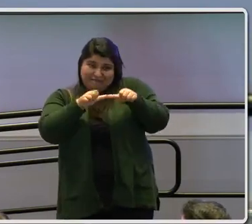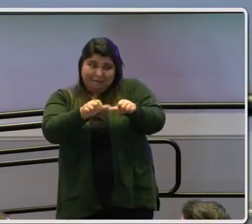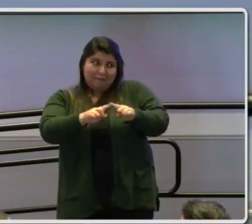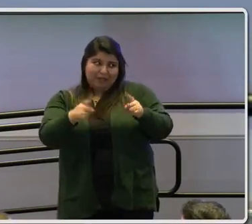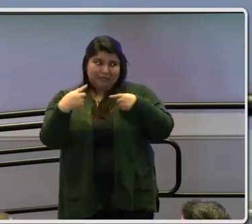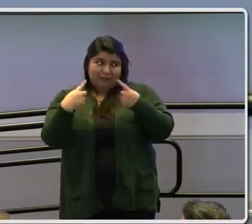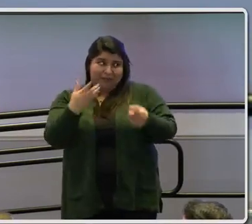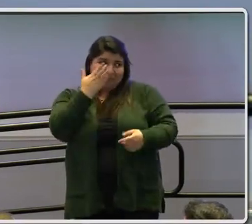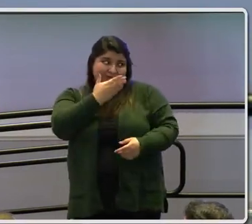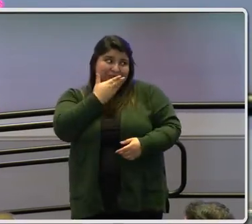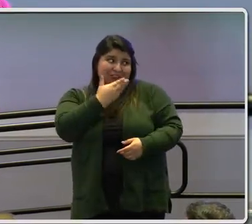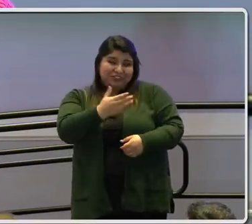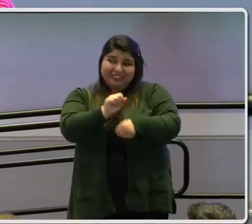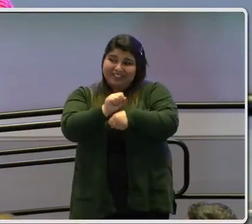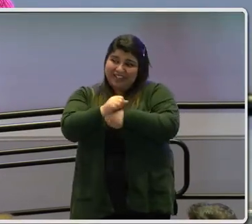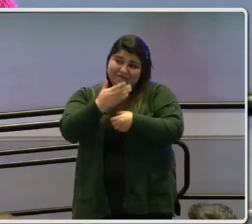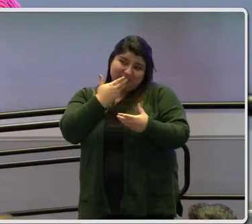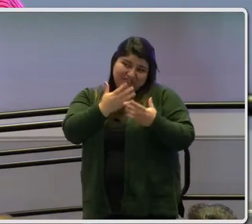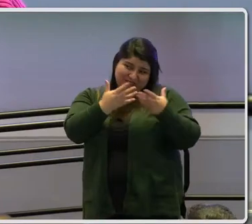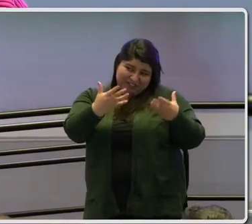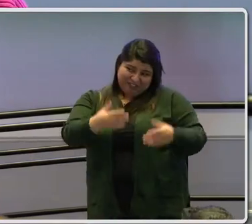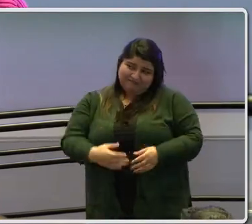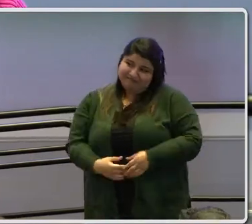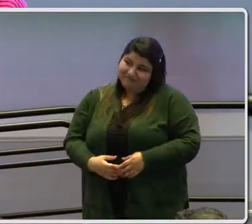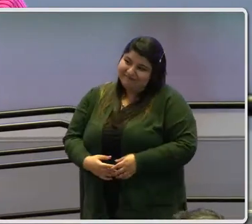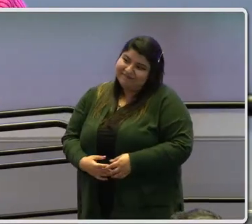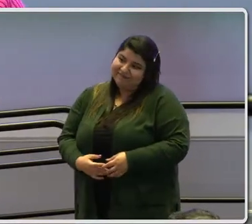impeccable job. So thank you so much.